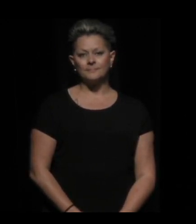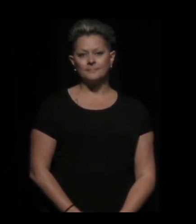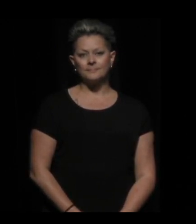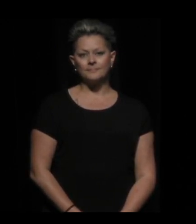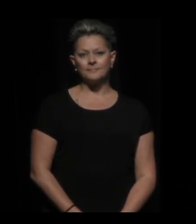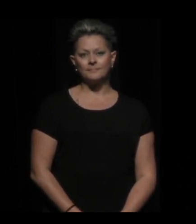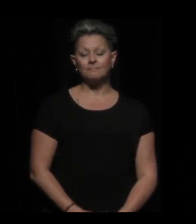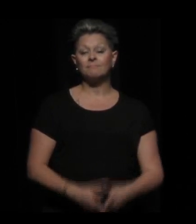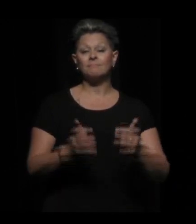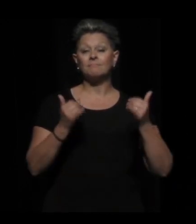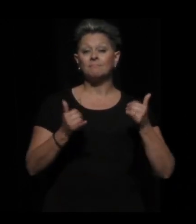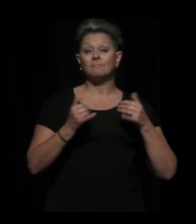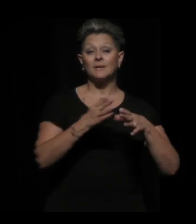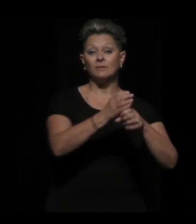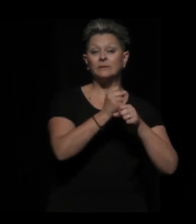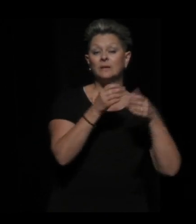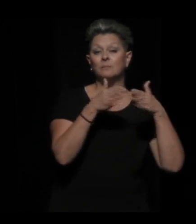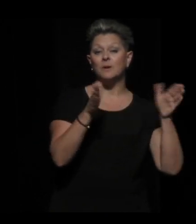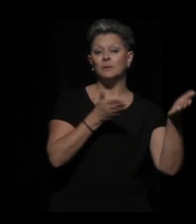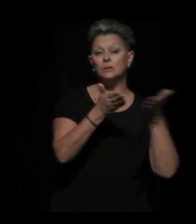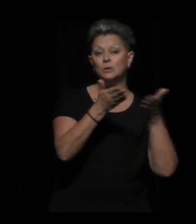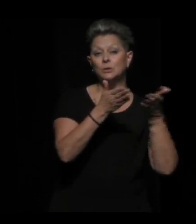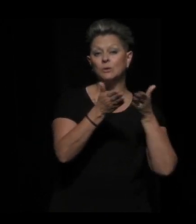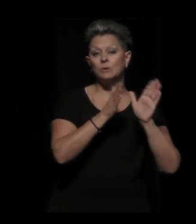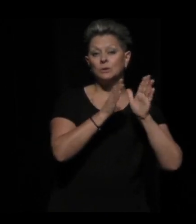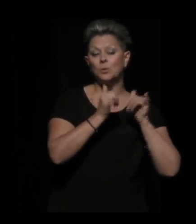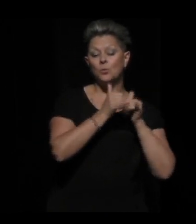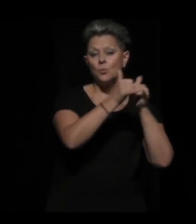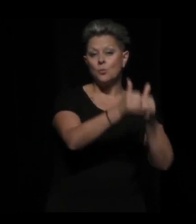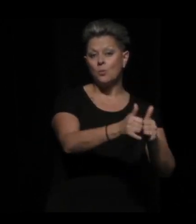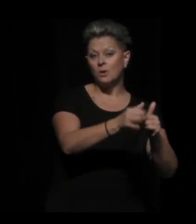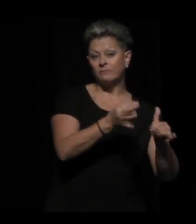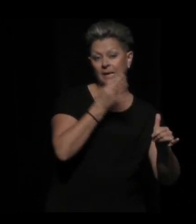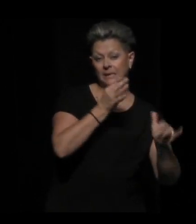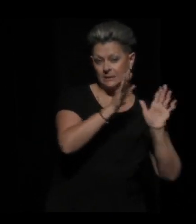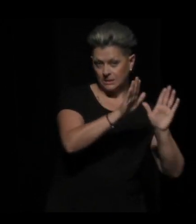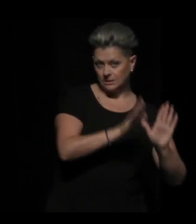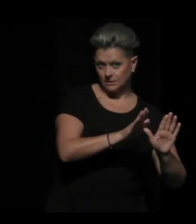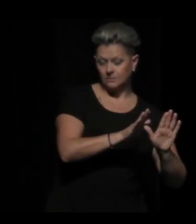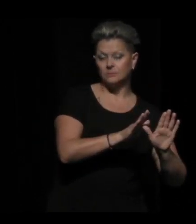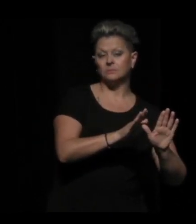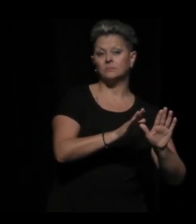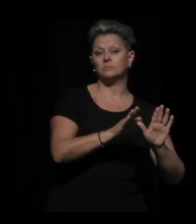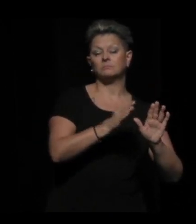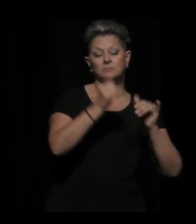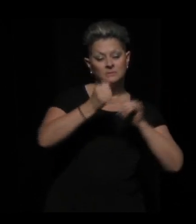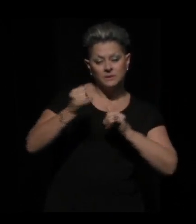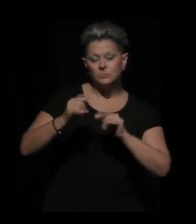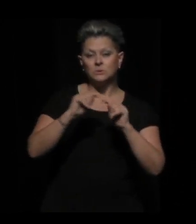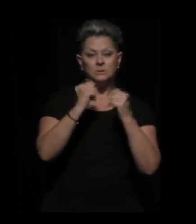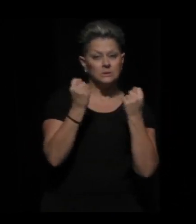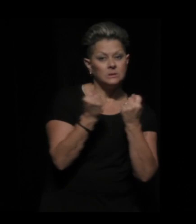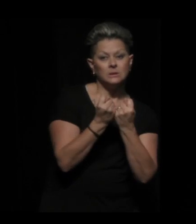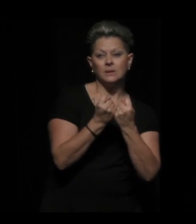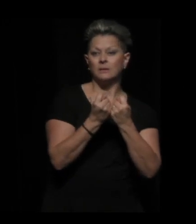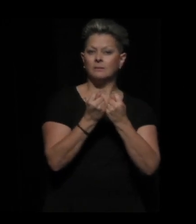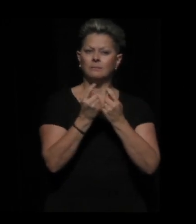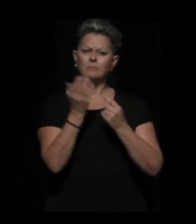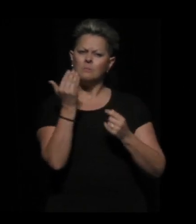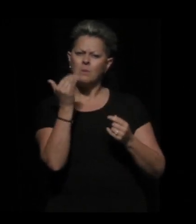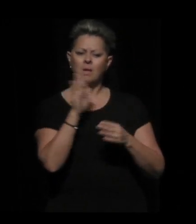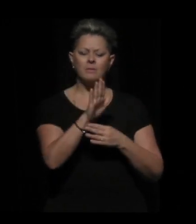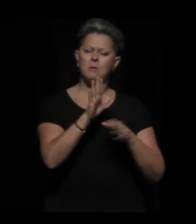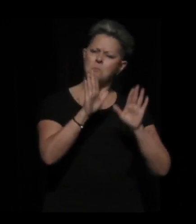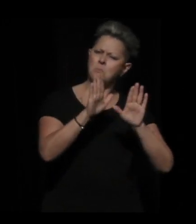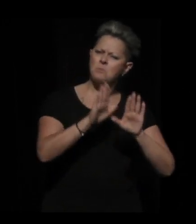To receive the Public Service Award of Excellence, presented to individuals and teams who, through exceptional work performance,